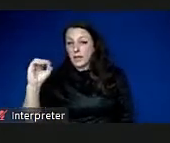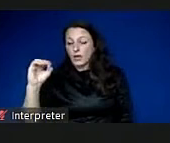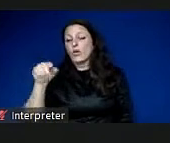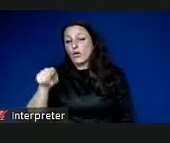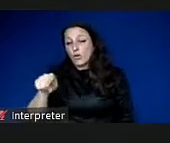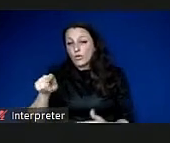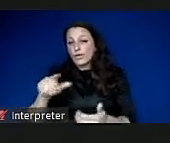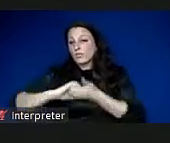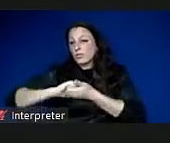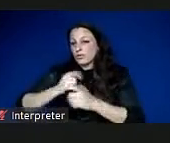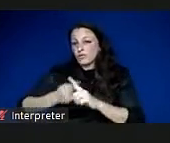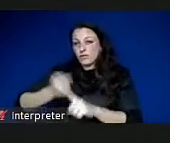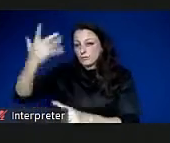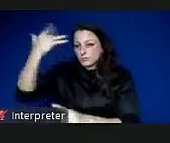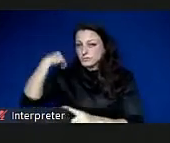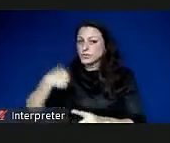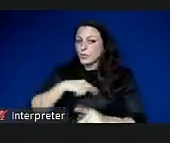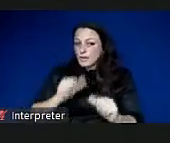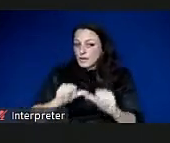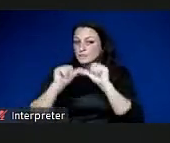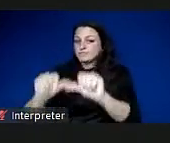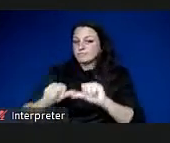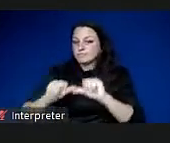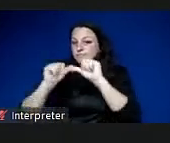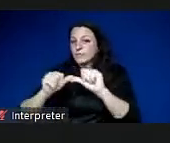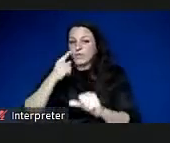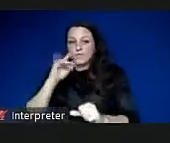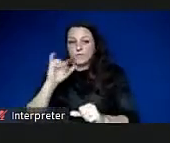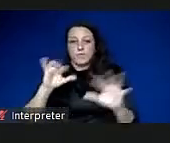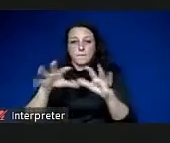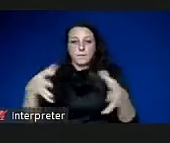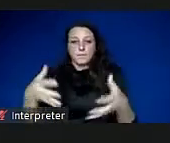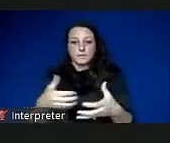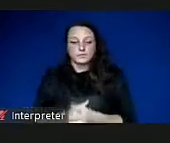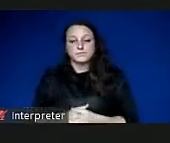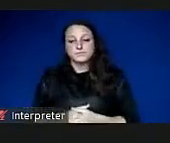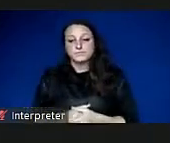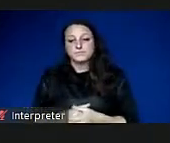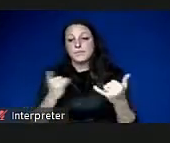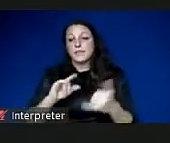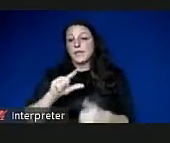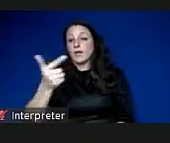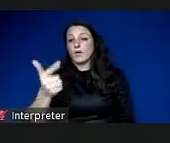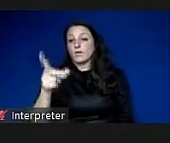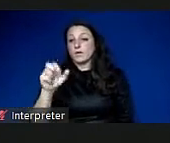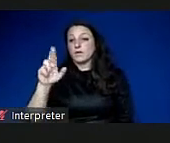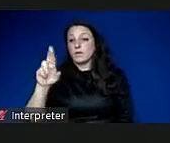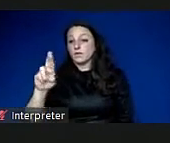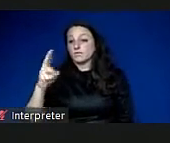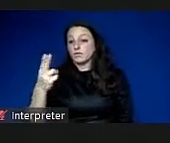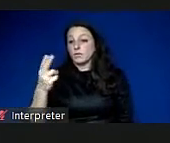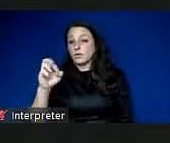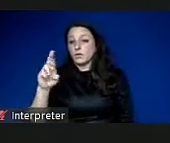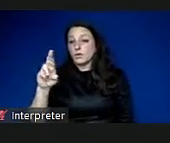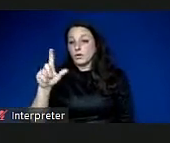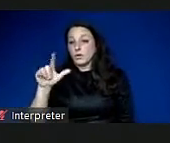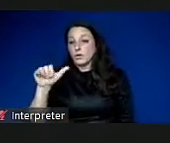keep testing going for this most vulnerable population. And I'll now turn it over to Dr. Herlihy to speak a little bit more about